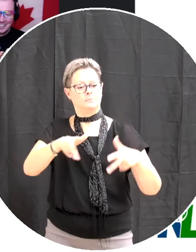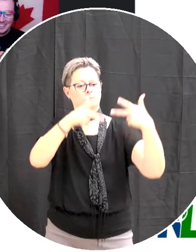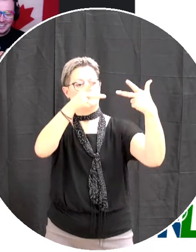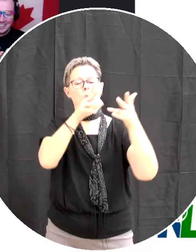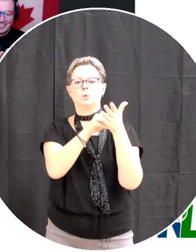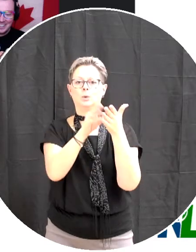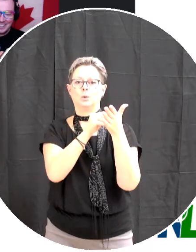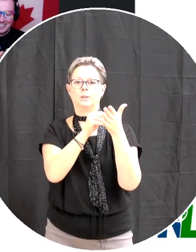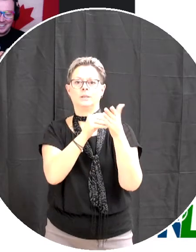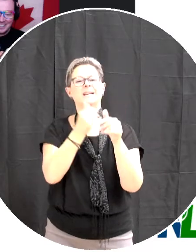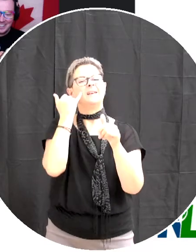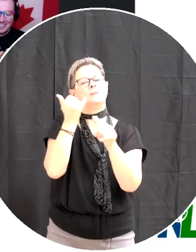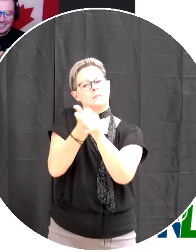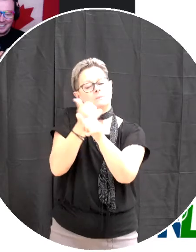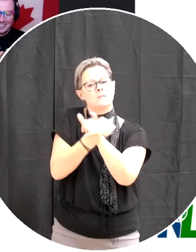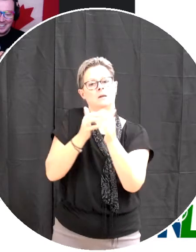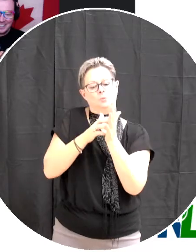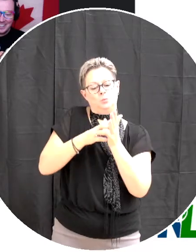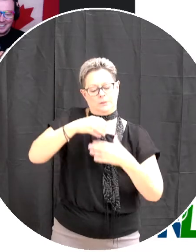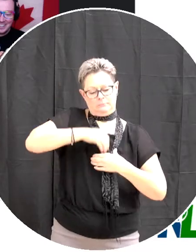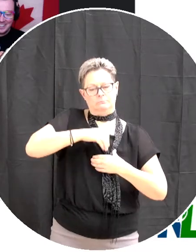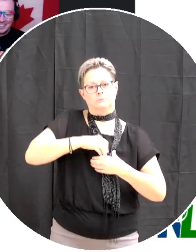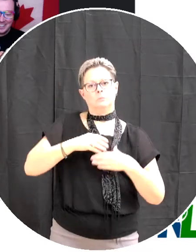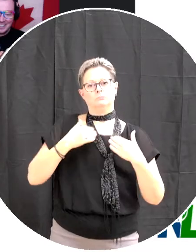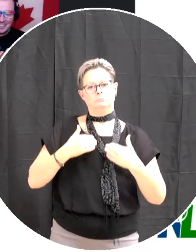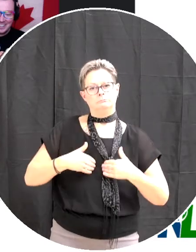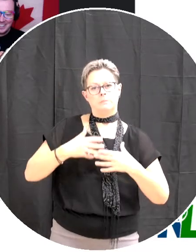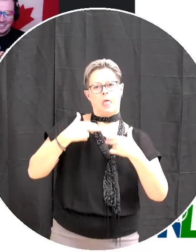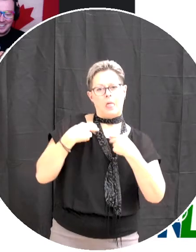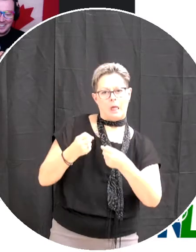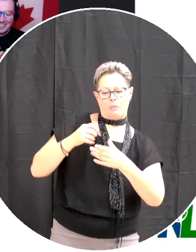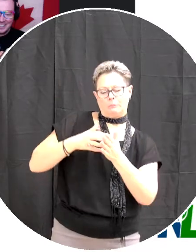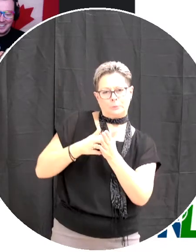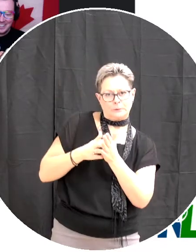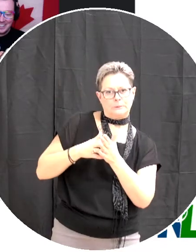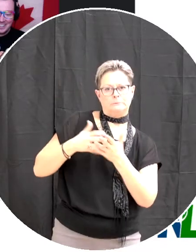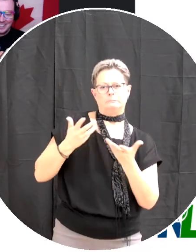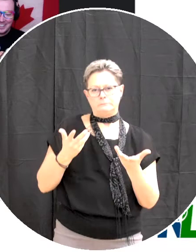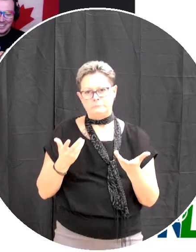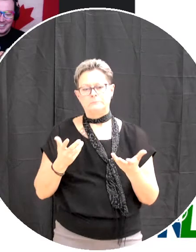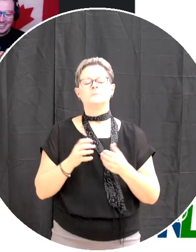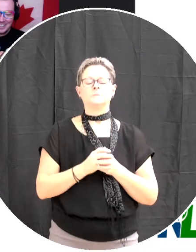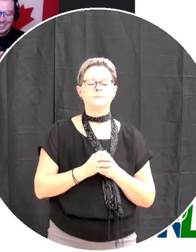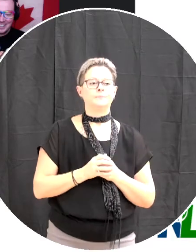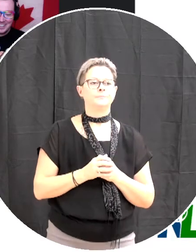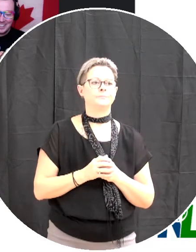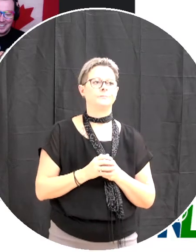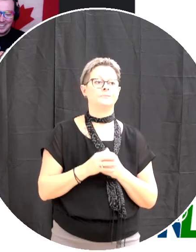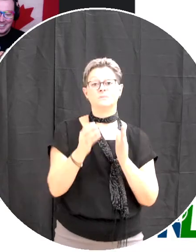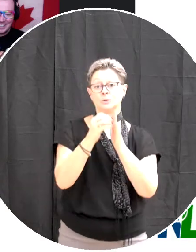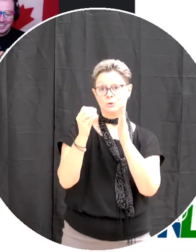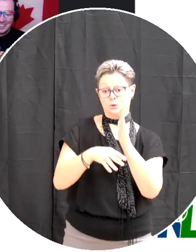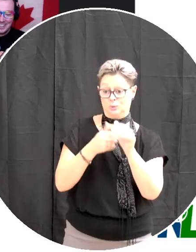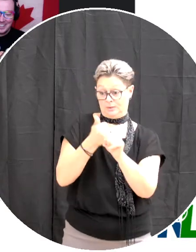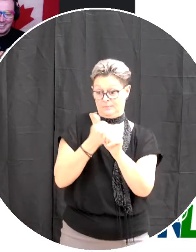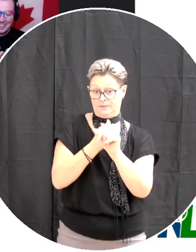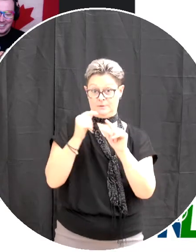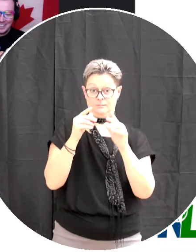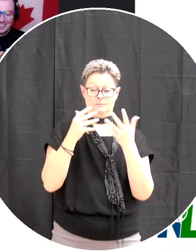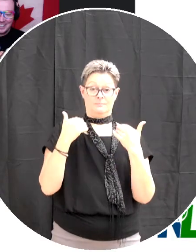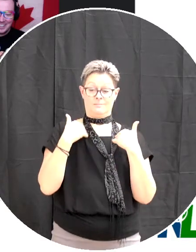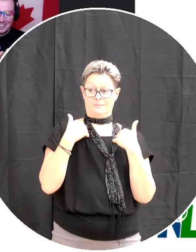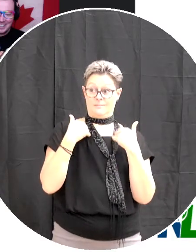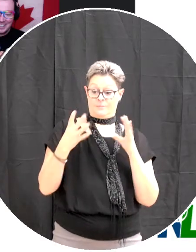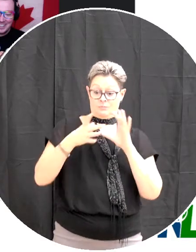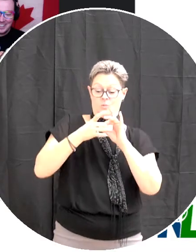are immunocompromised or who have an immediate family member who is immunocompromised. Students are grouped with other students from across the school district